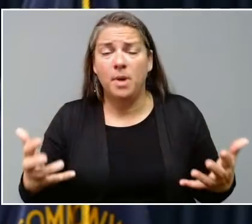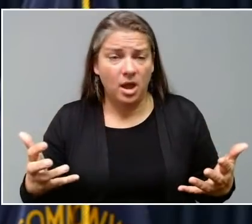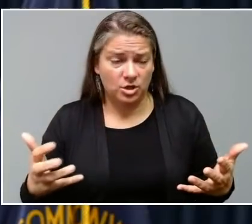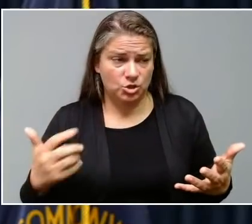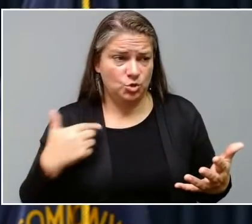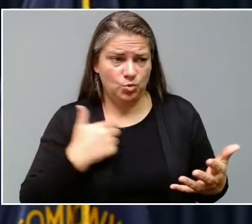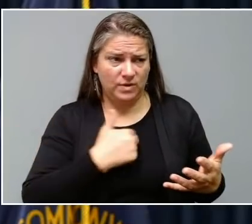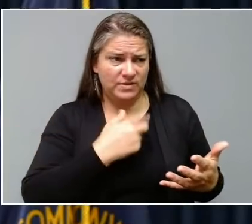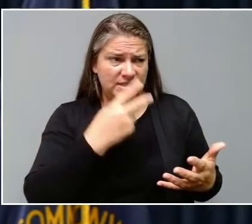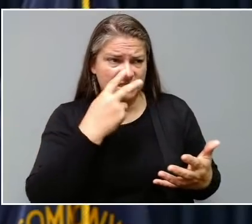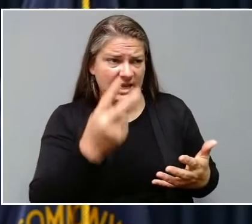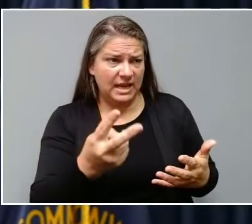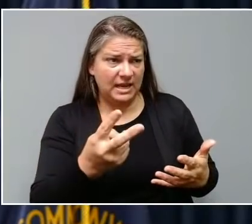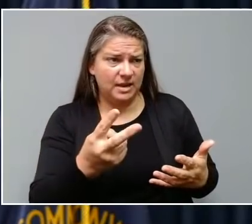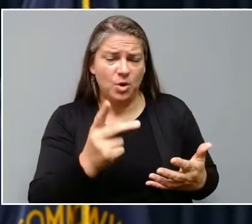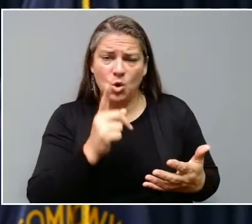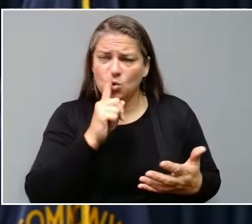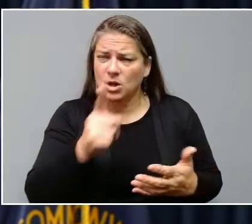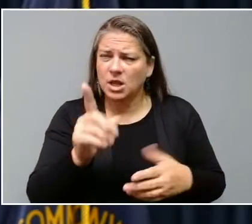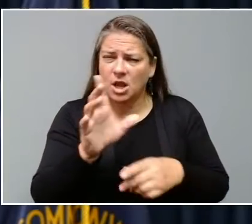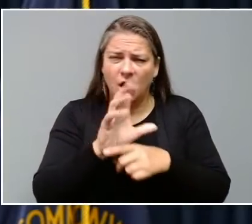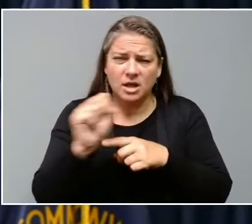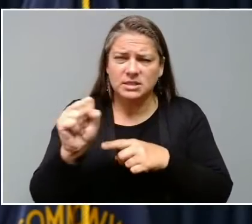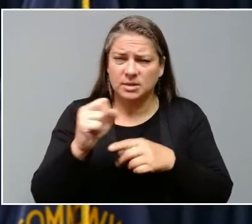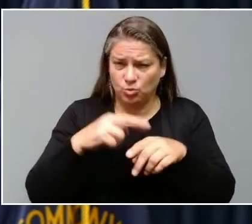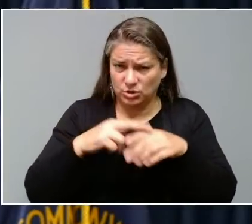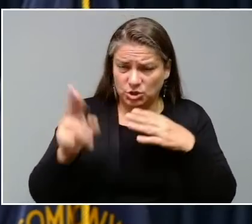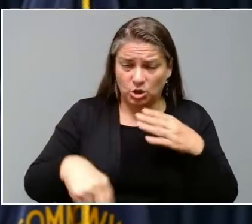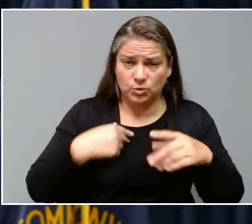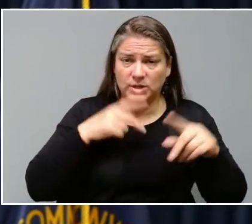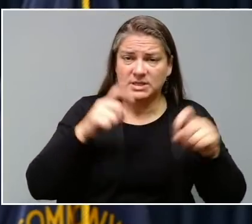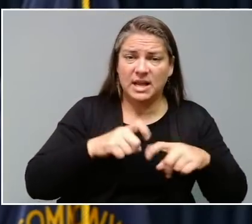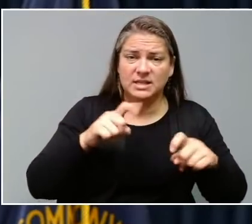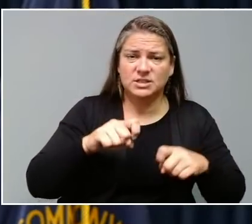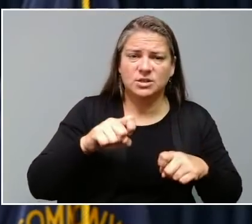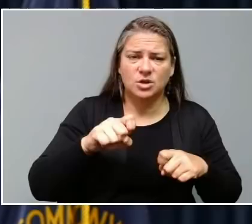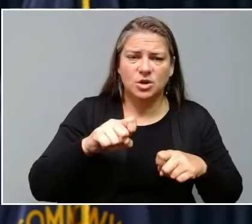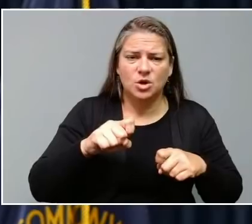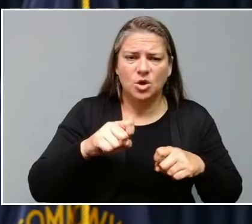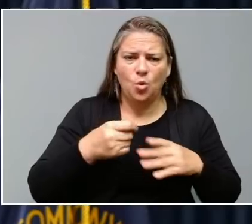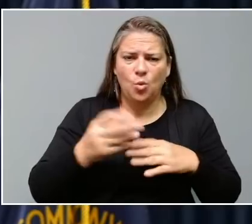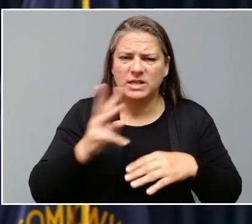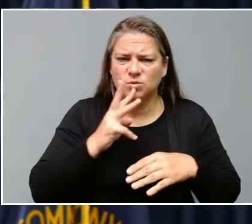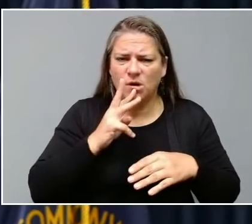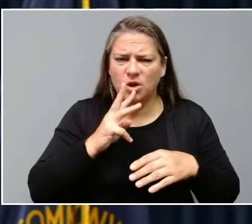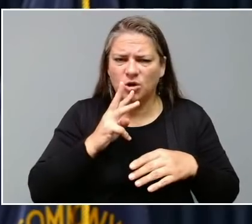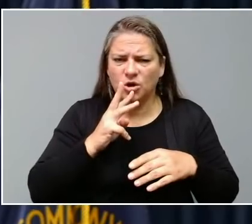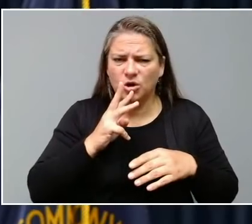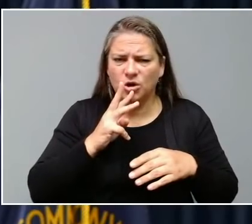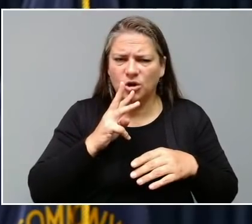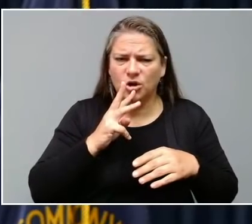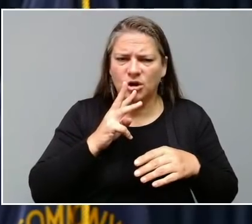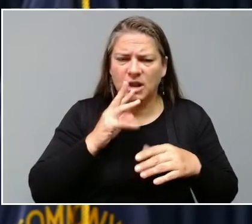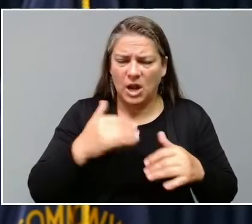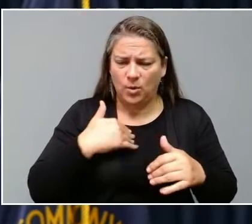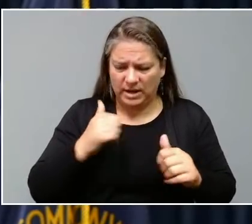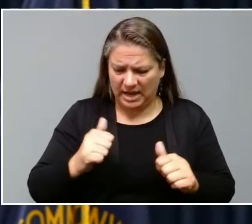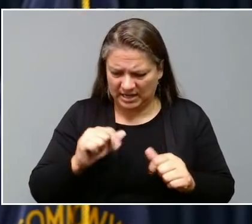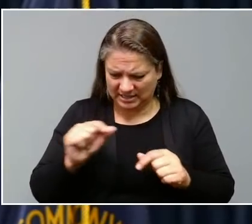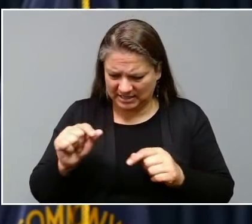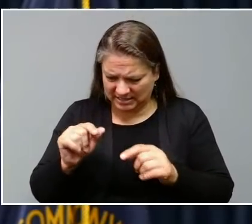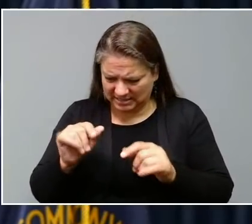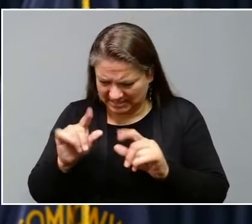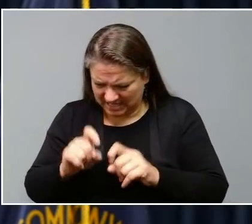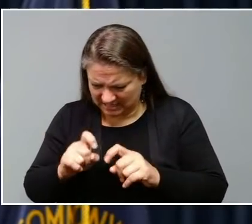seen some really incredible results right now. We test wastewater coming out of prisons, and we can now do it to a very minute amount to determine how much